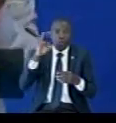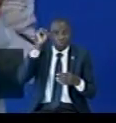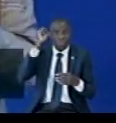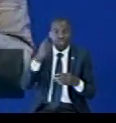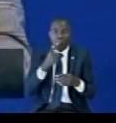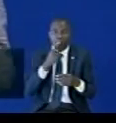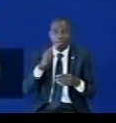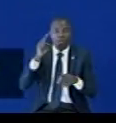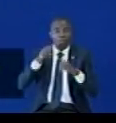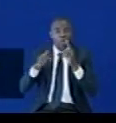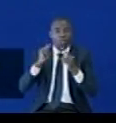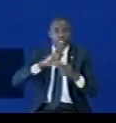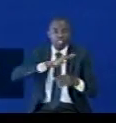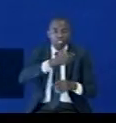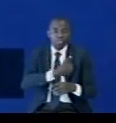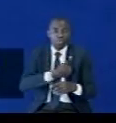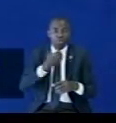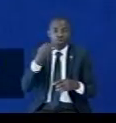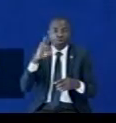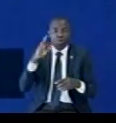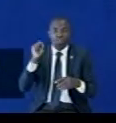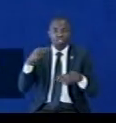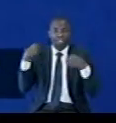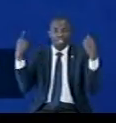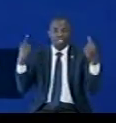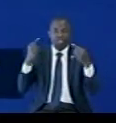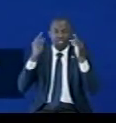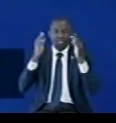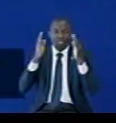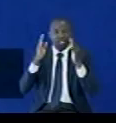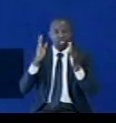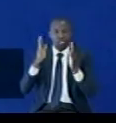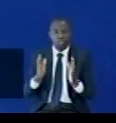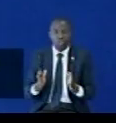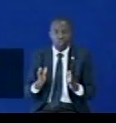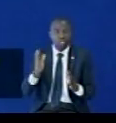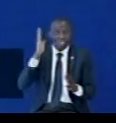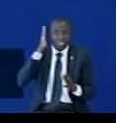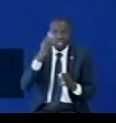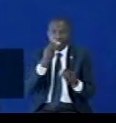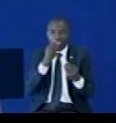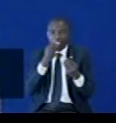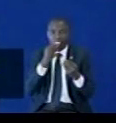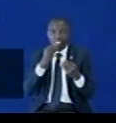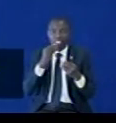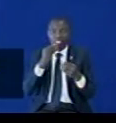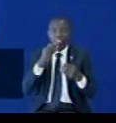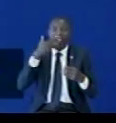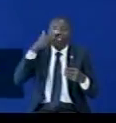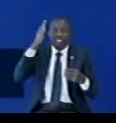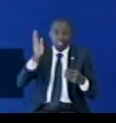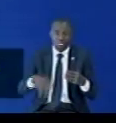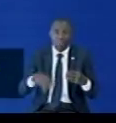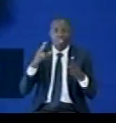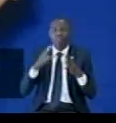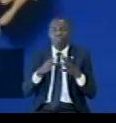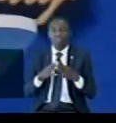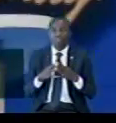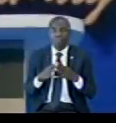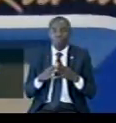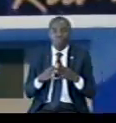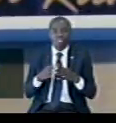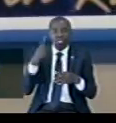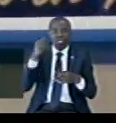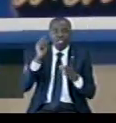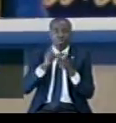but the soul of the transgressors shall eat violence. The word of